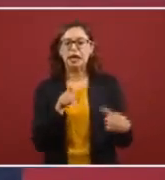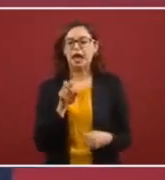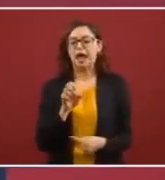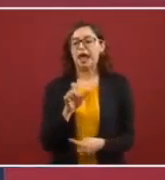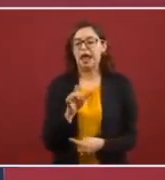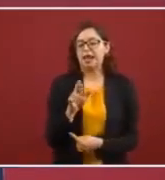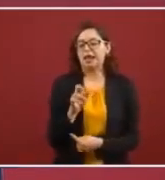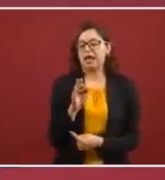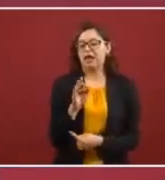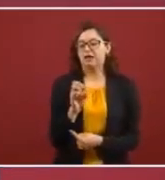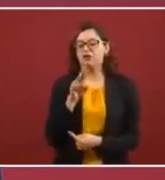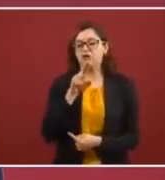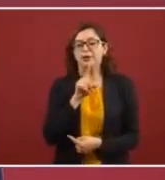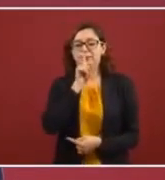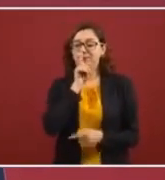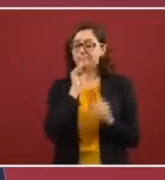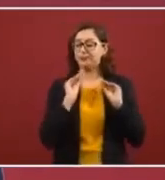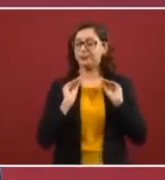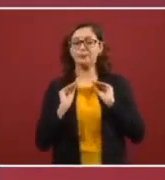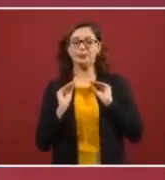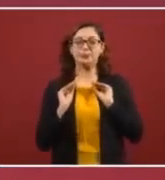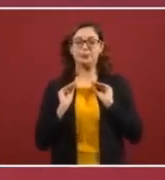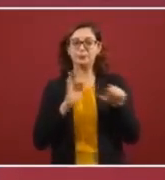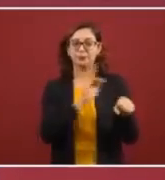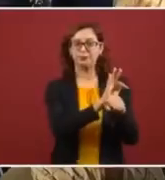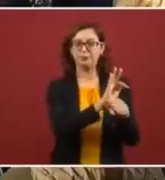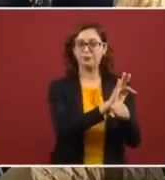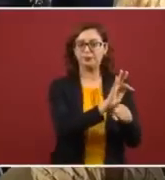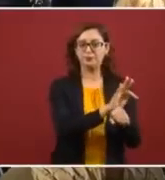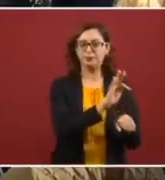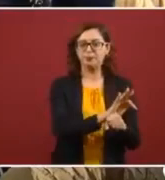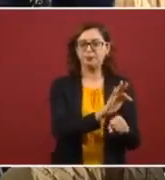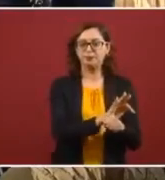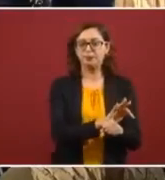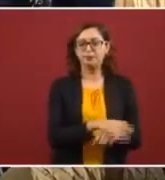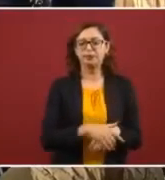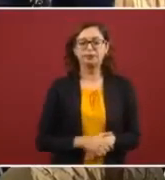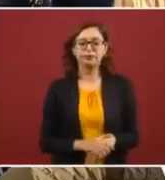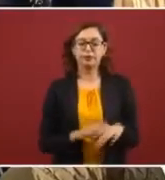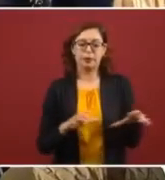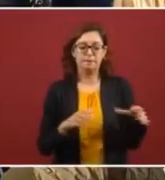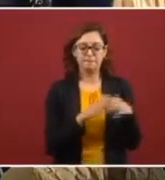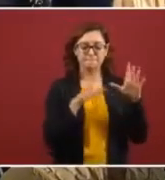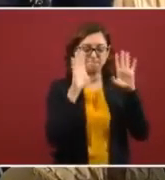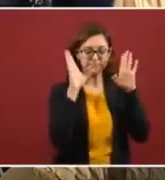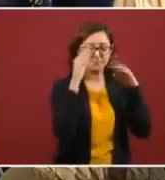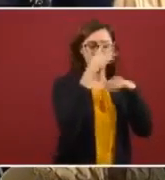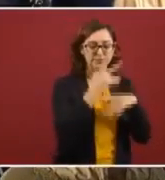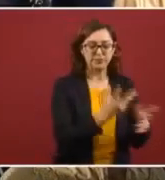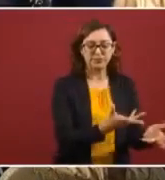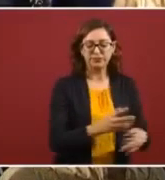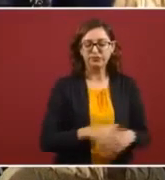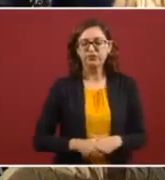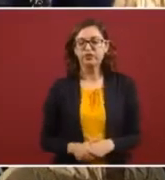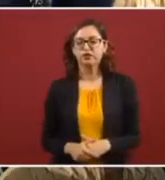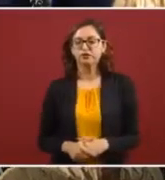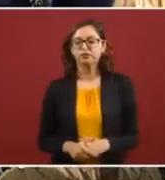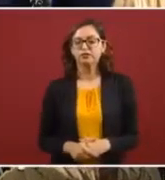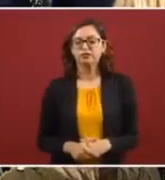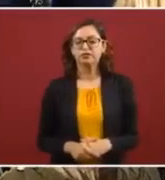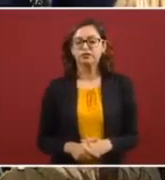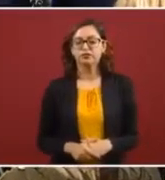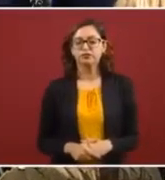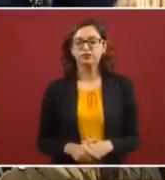party fund, because they have sympathies with that group. It's a conservative newspaper.